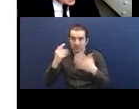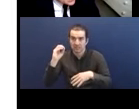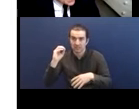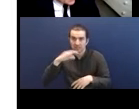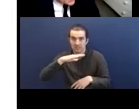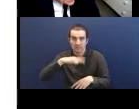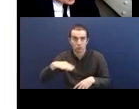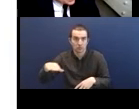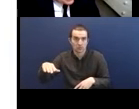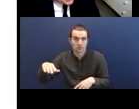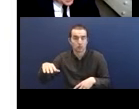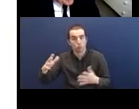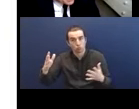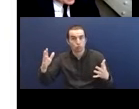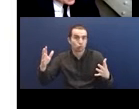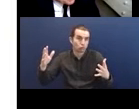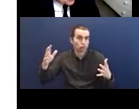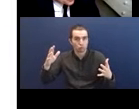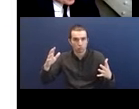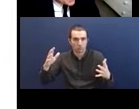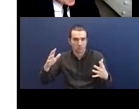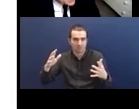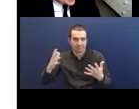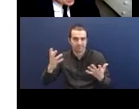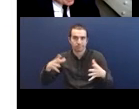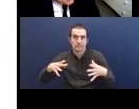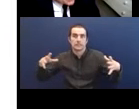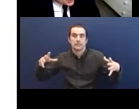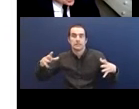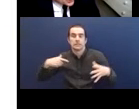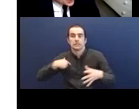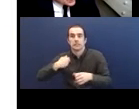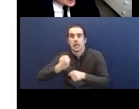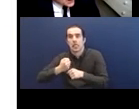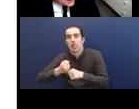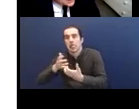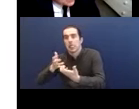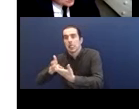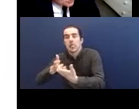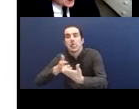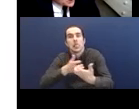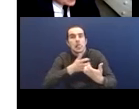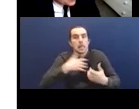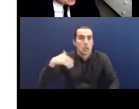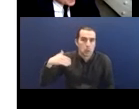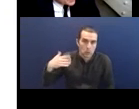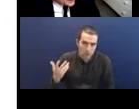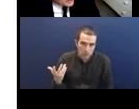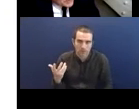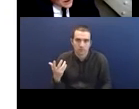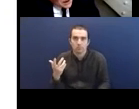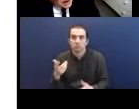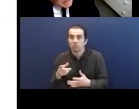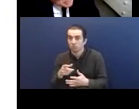other, and the adults in the room come round and support them. So a reduction in class size would be useful, I